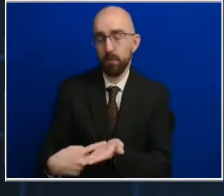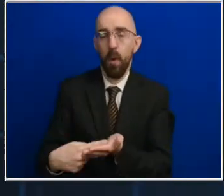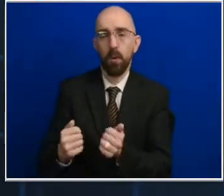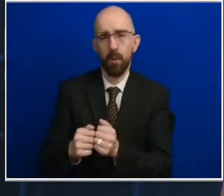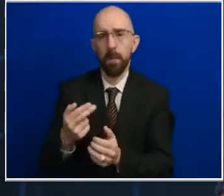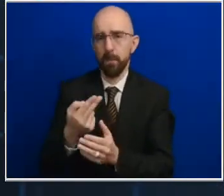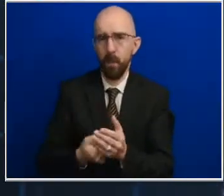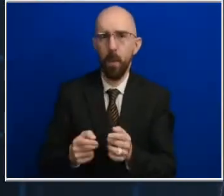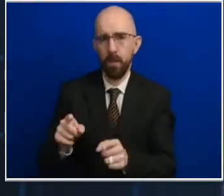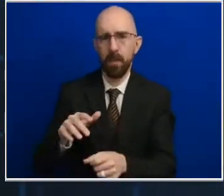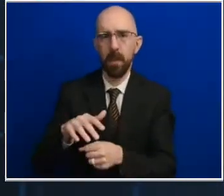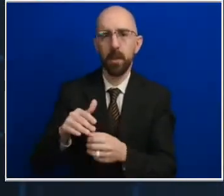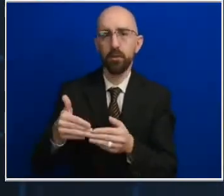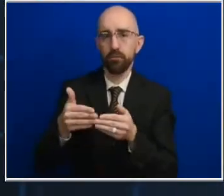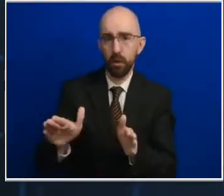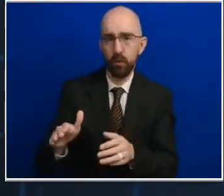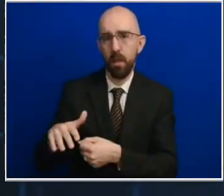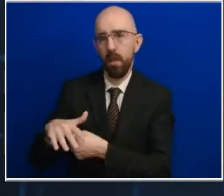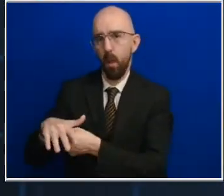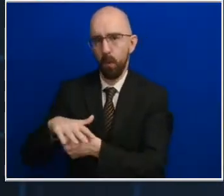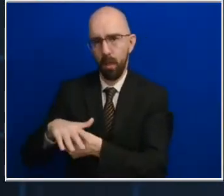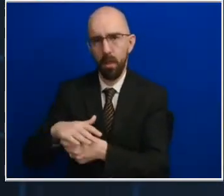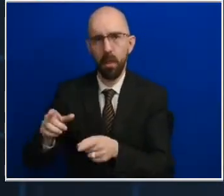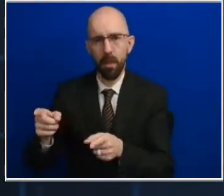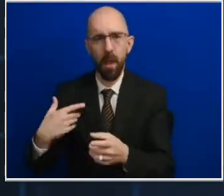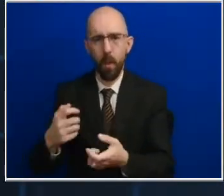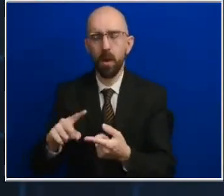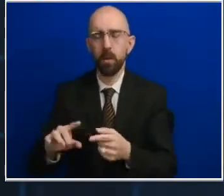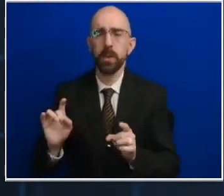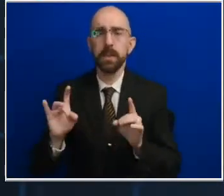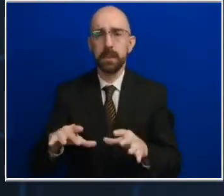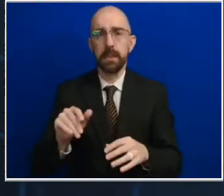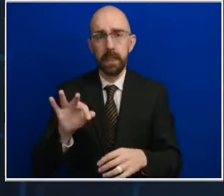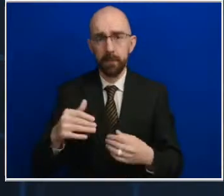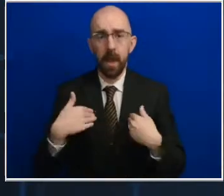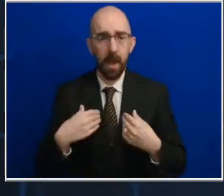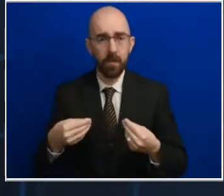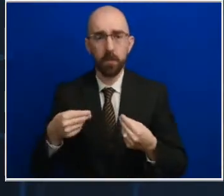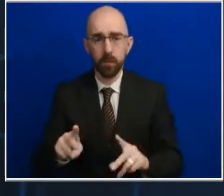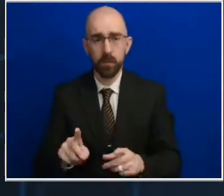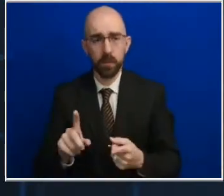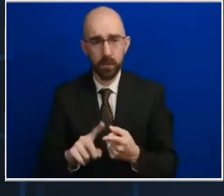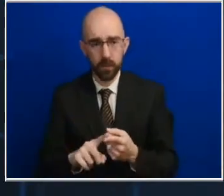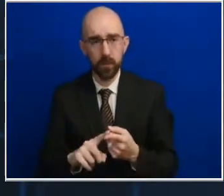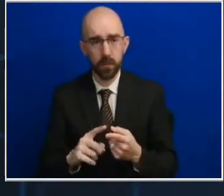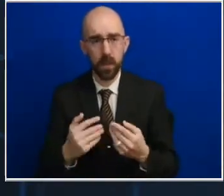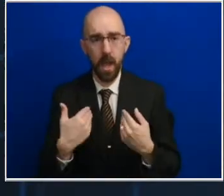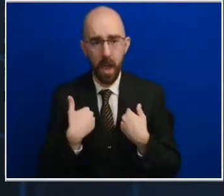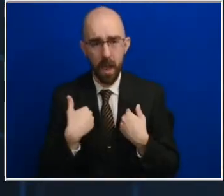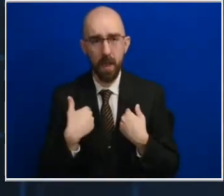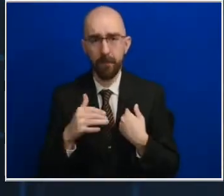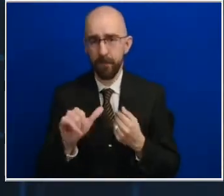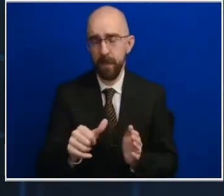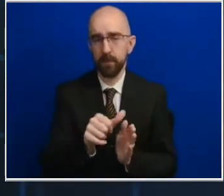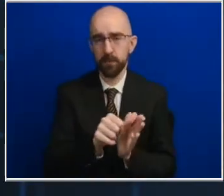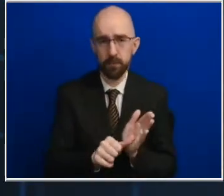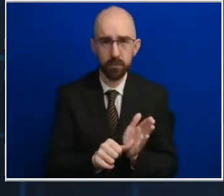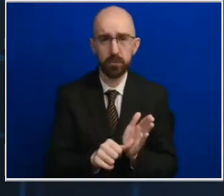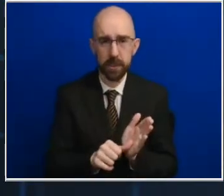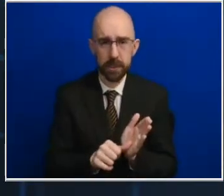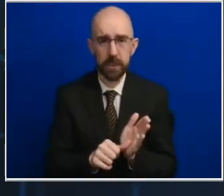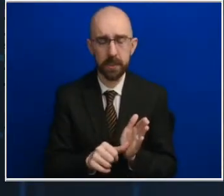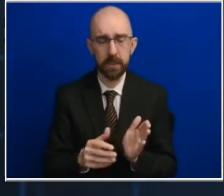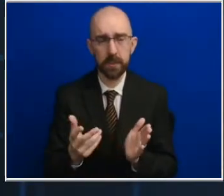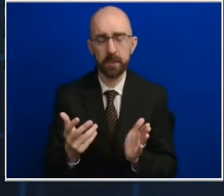and I just wanted to get it out there that if you do have the opportunity to have the surgery, very,